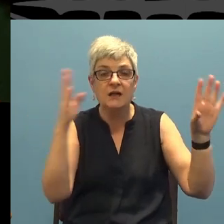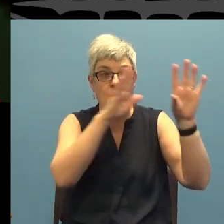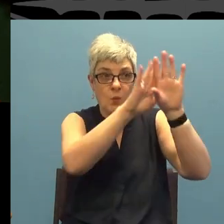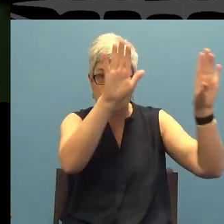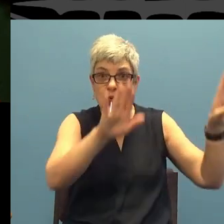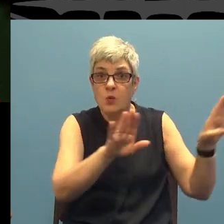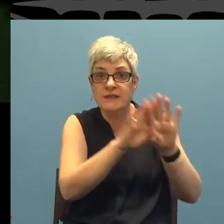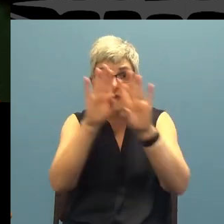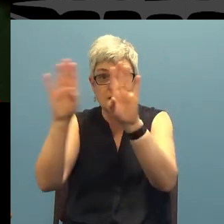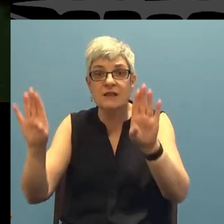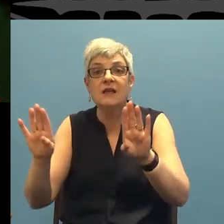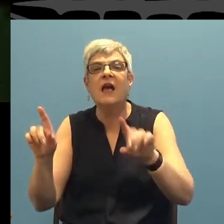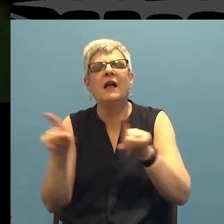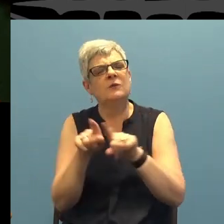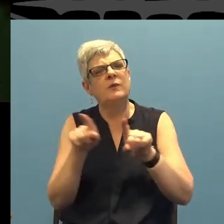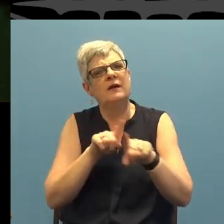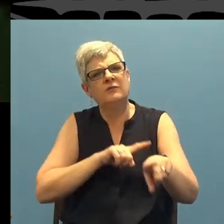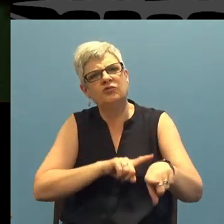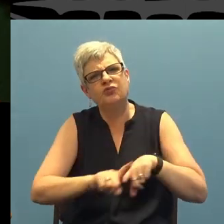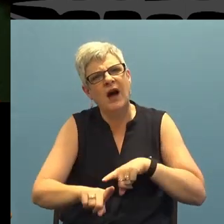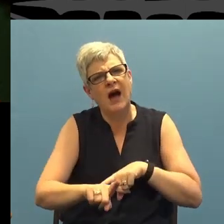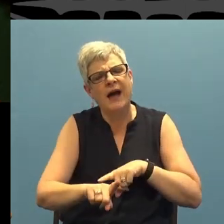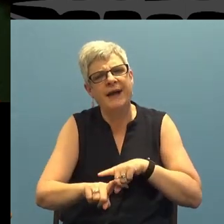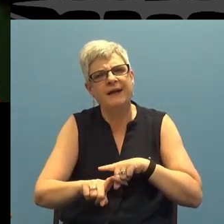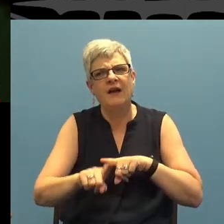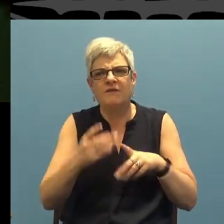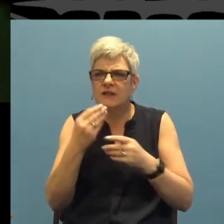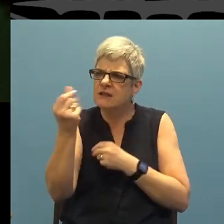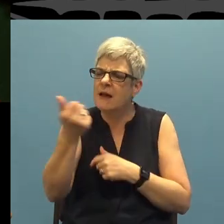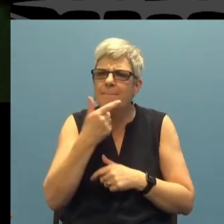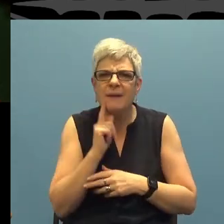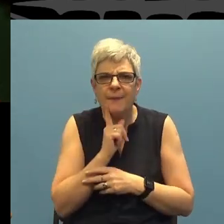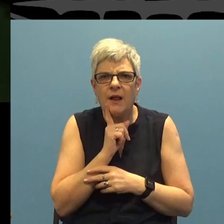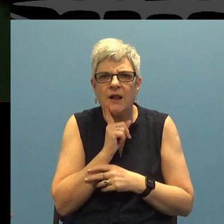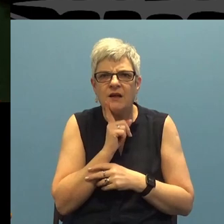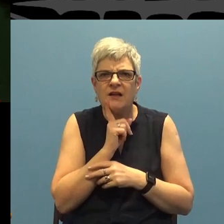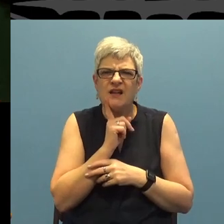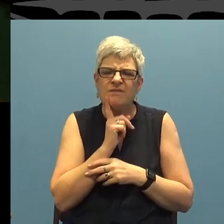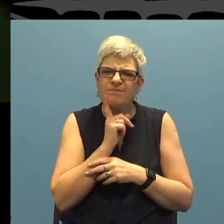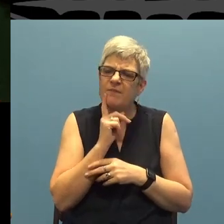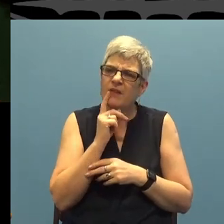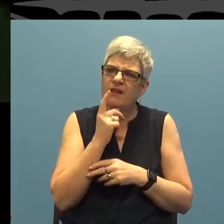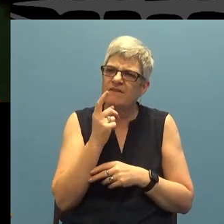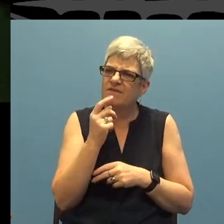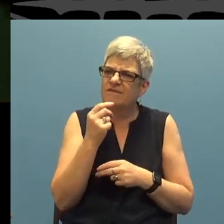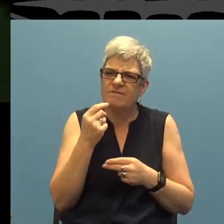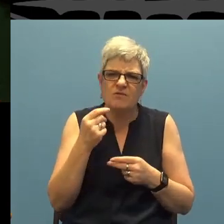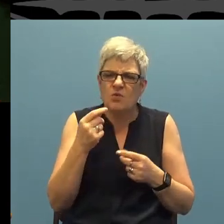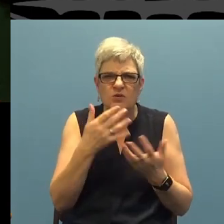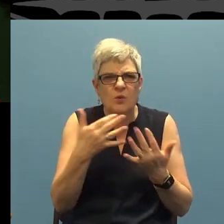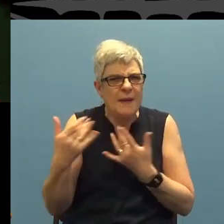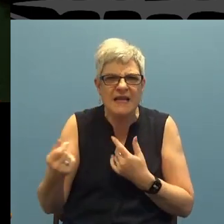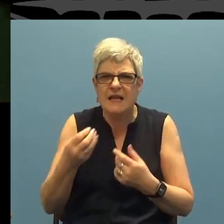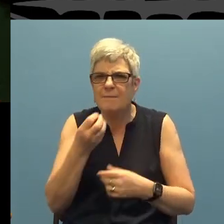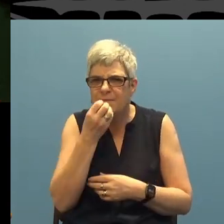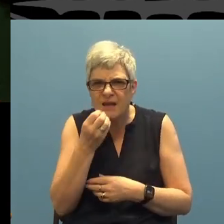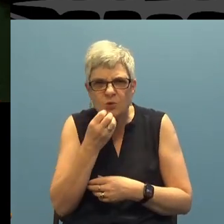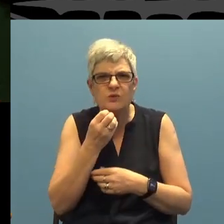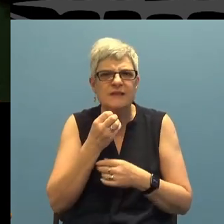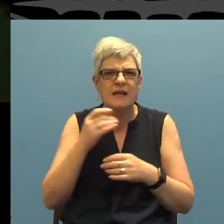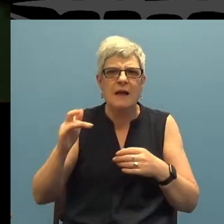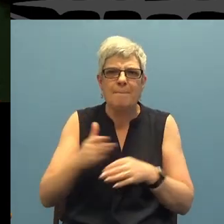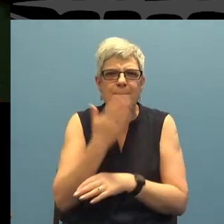been trying to recognise that for some folks, maybe there's fewer meals, fewer outings, pantos, theatres and stuff not happening. And we've had